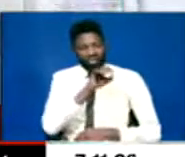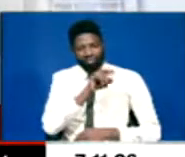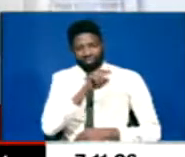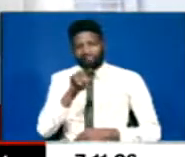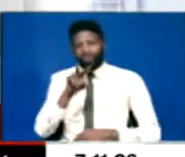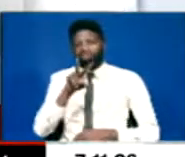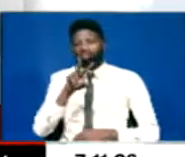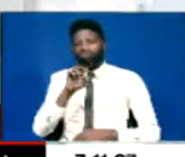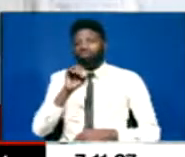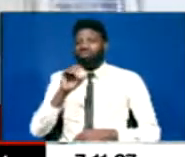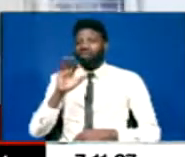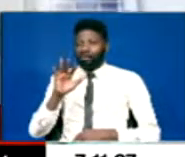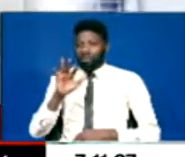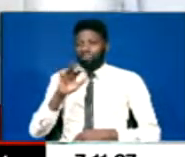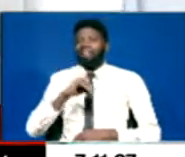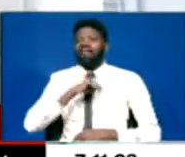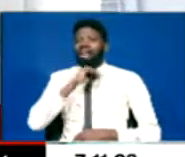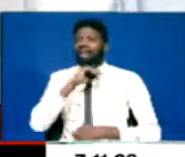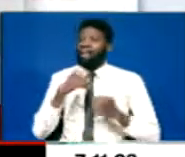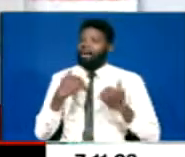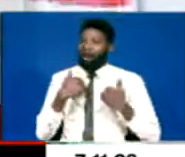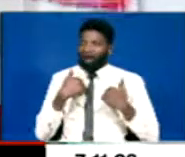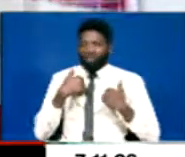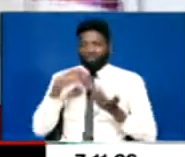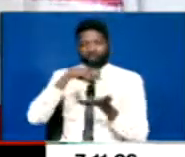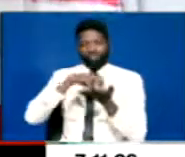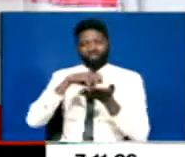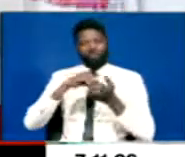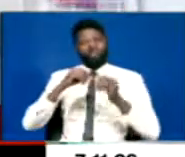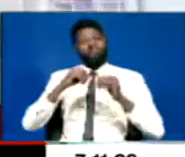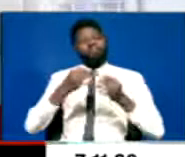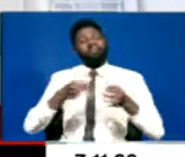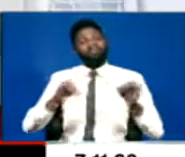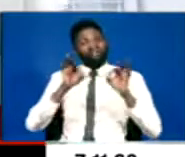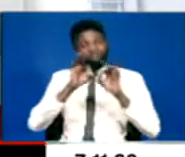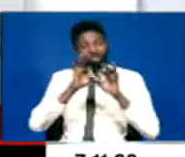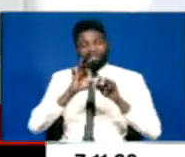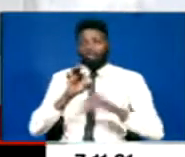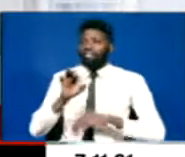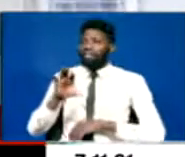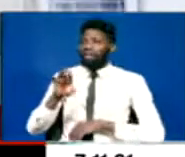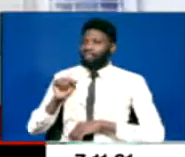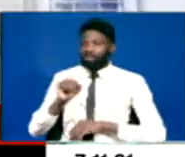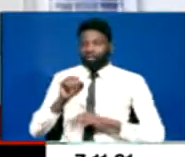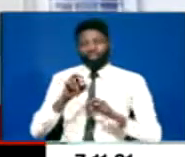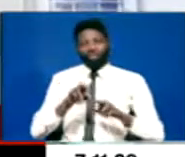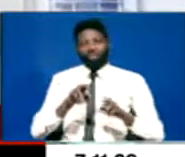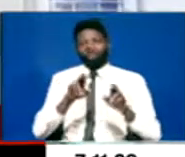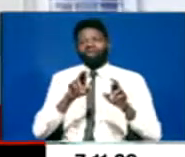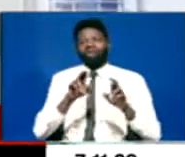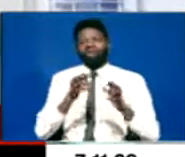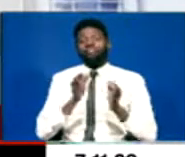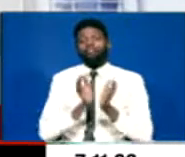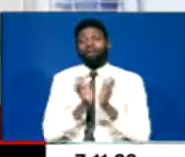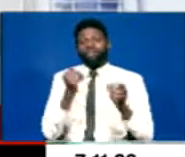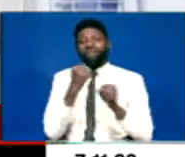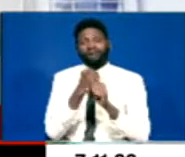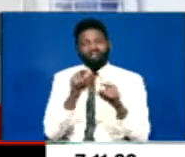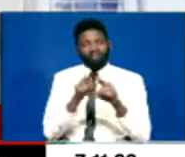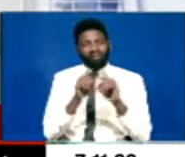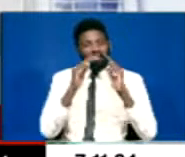Odinga held key portfolios as he was Minister for Roads, Public Works and Housing. From 2008